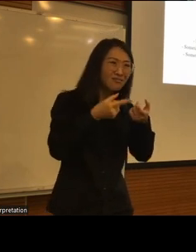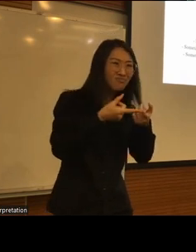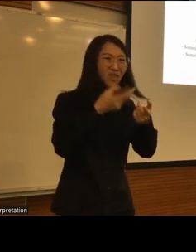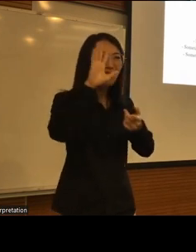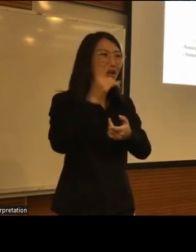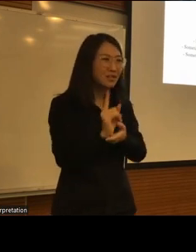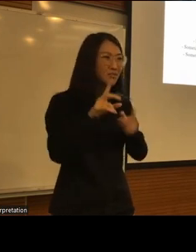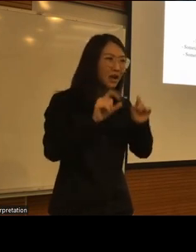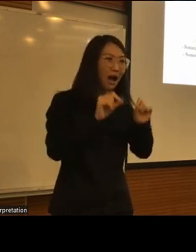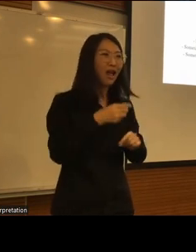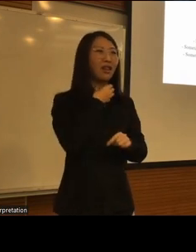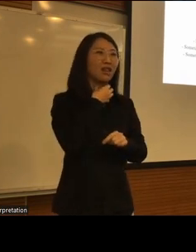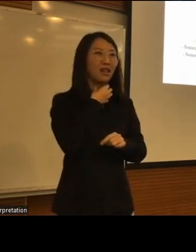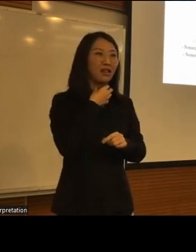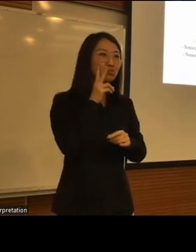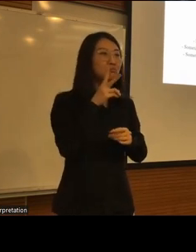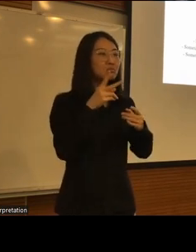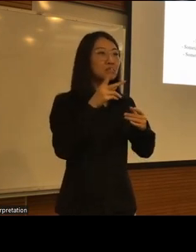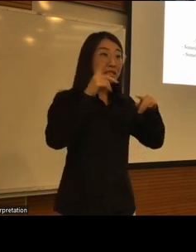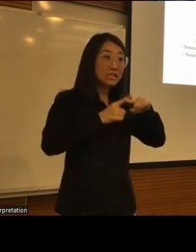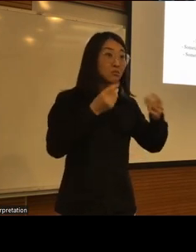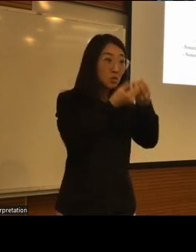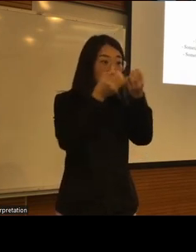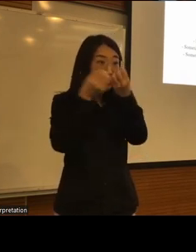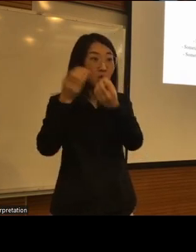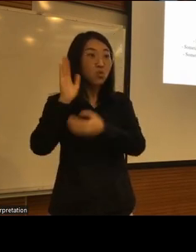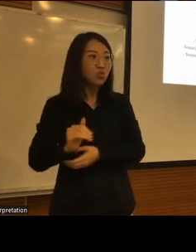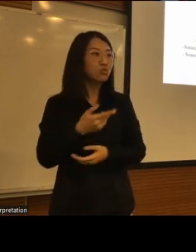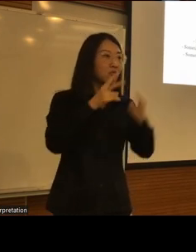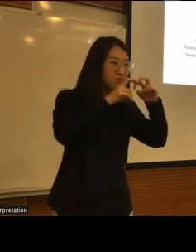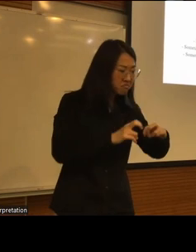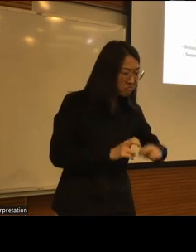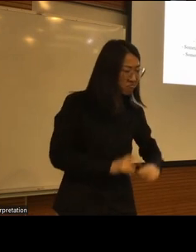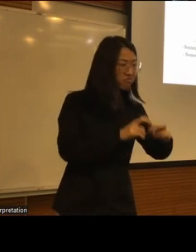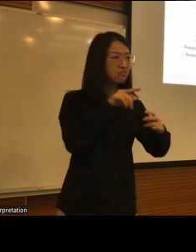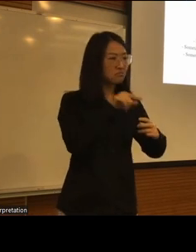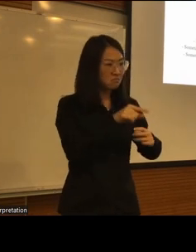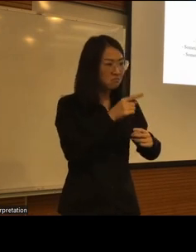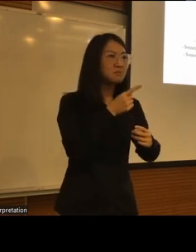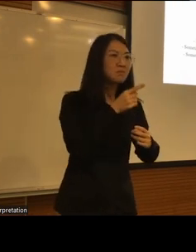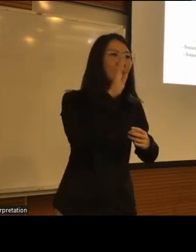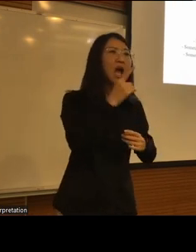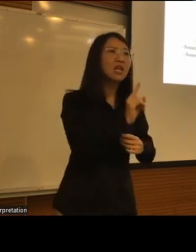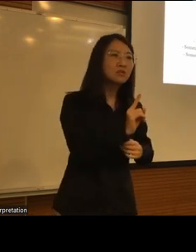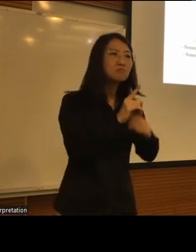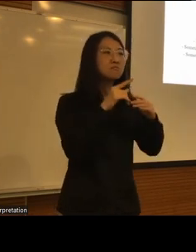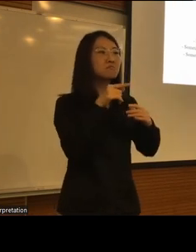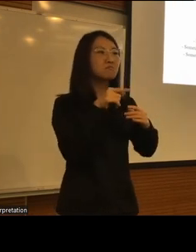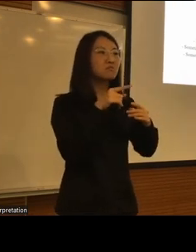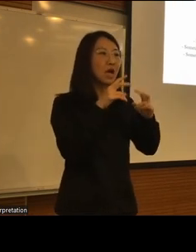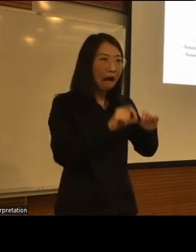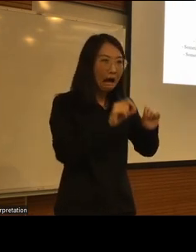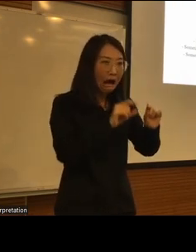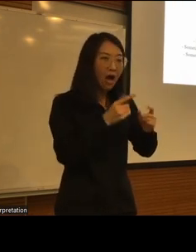Okay, so these are things that you observe. There's no need to be a big scientist in order to observe this and